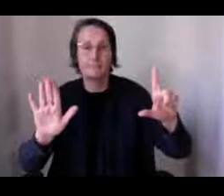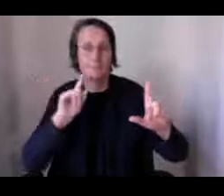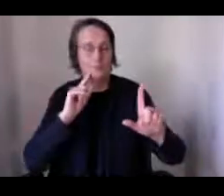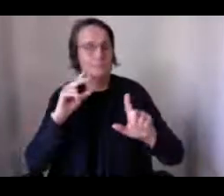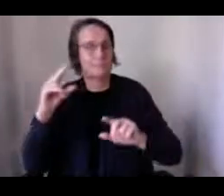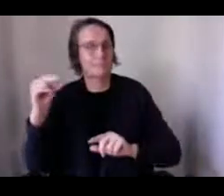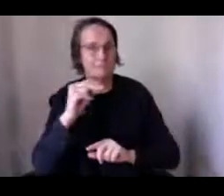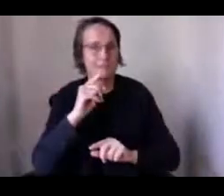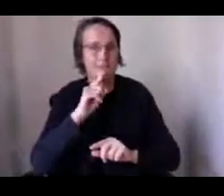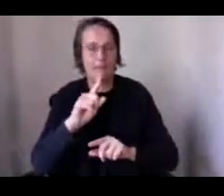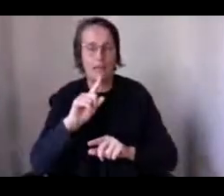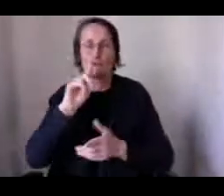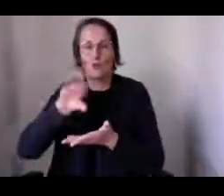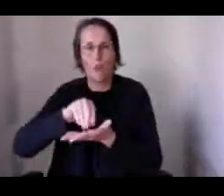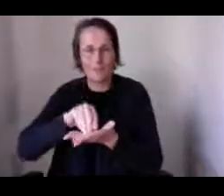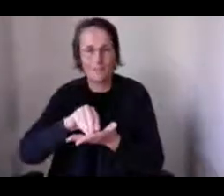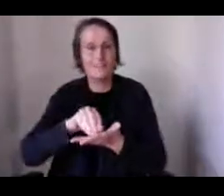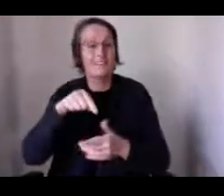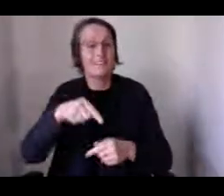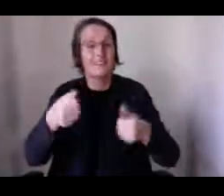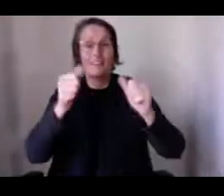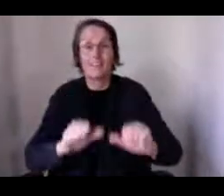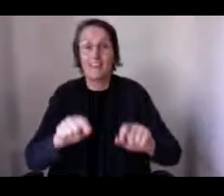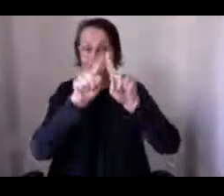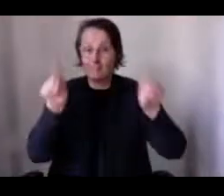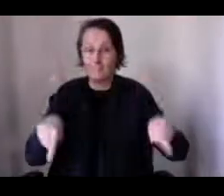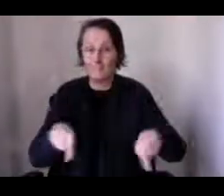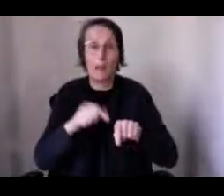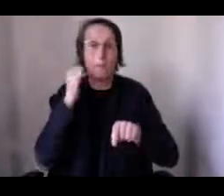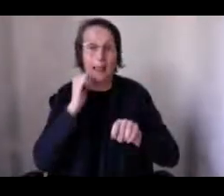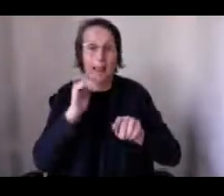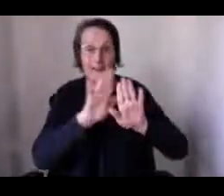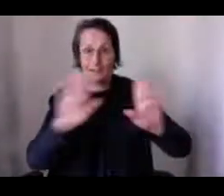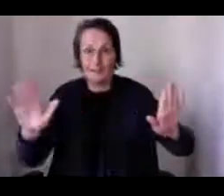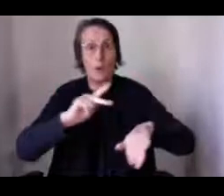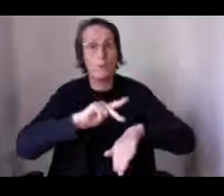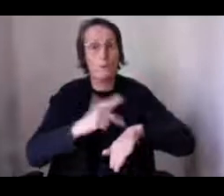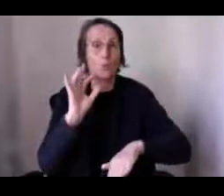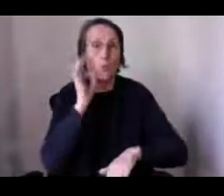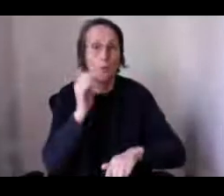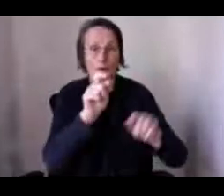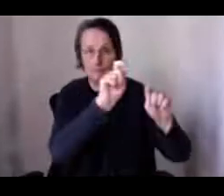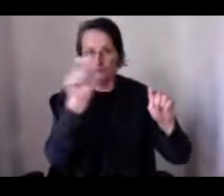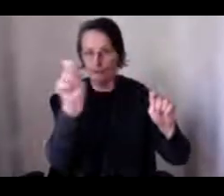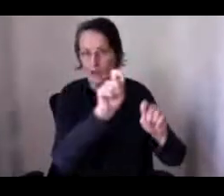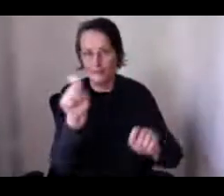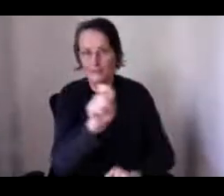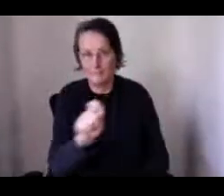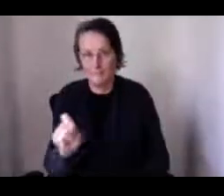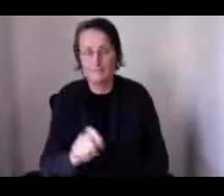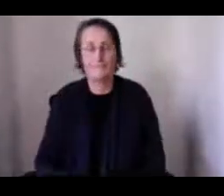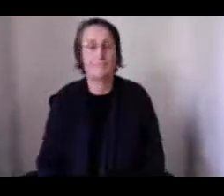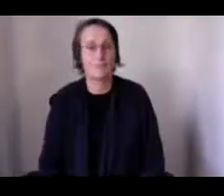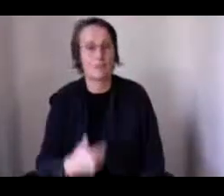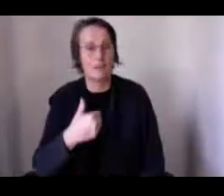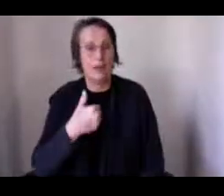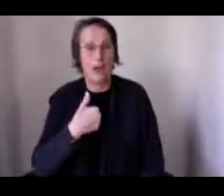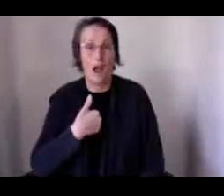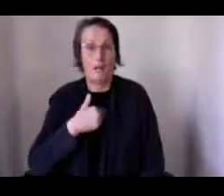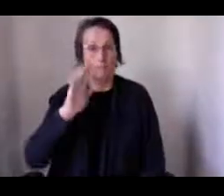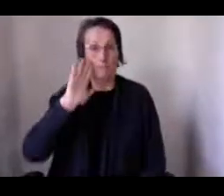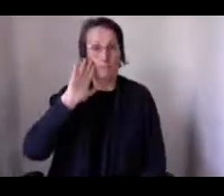I'll just start that again. This next slide has a black background with blue and white writing. I am presenting this webinar